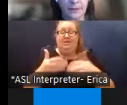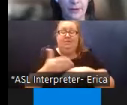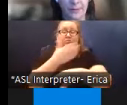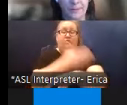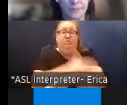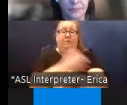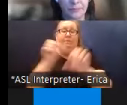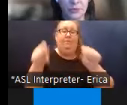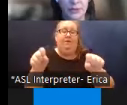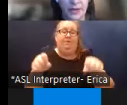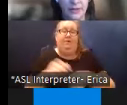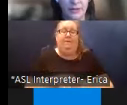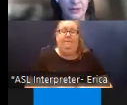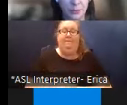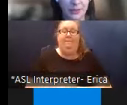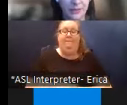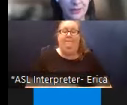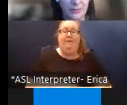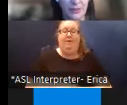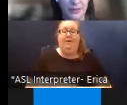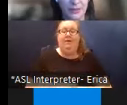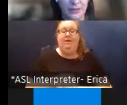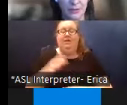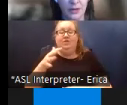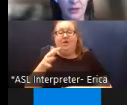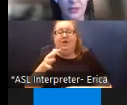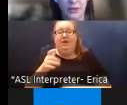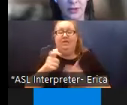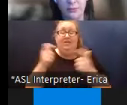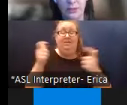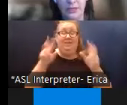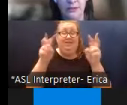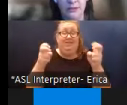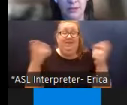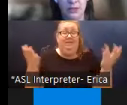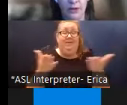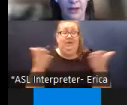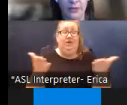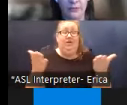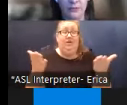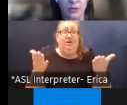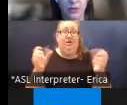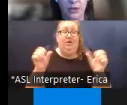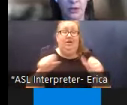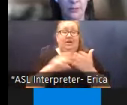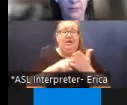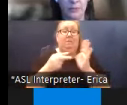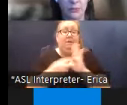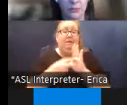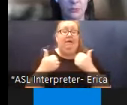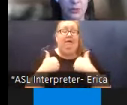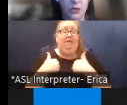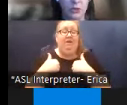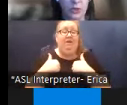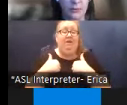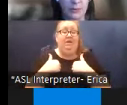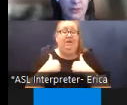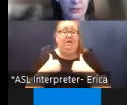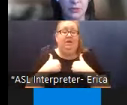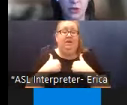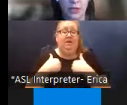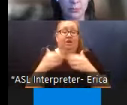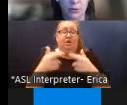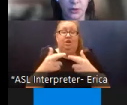possible. So that's kind of the big theme here. And so, that could mean, having